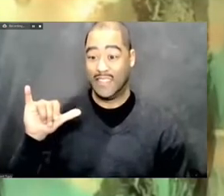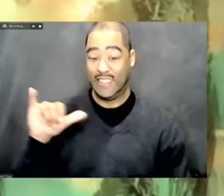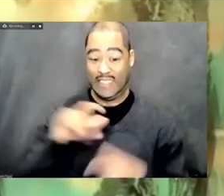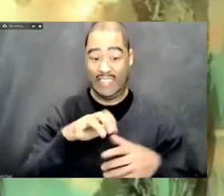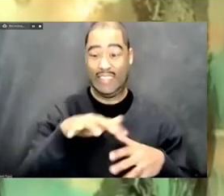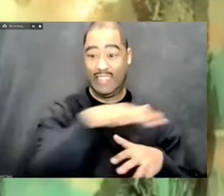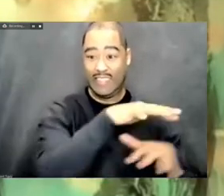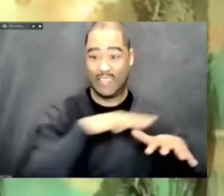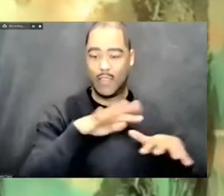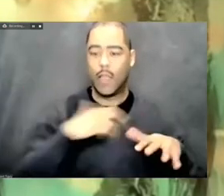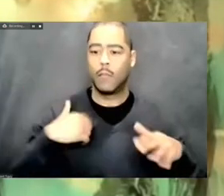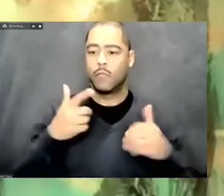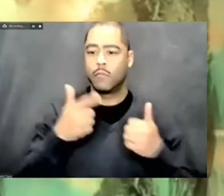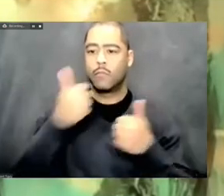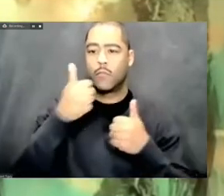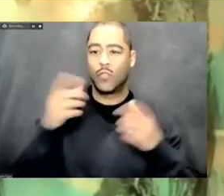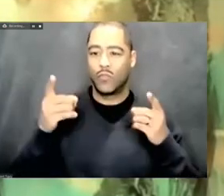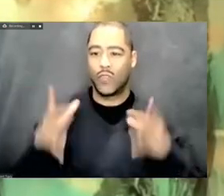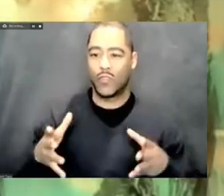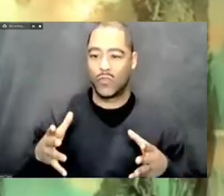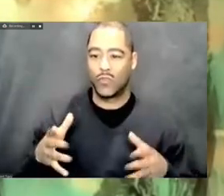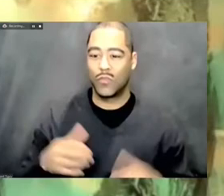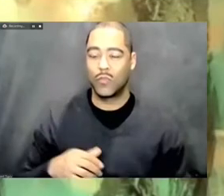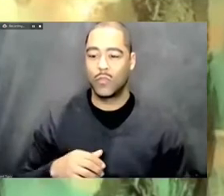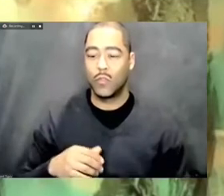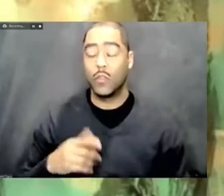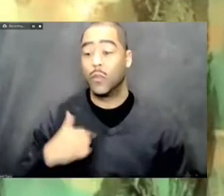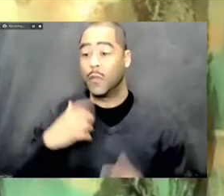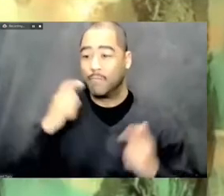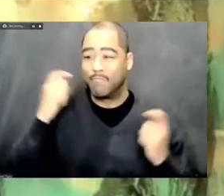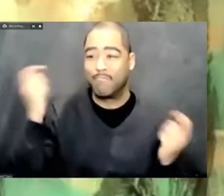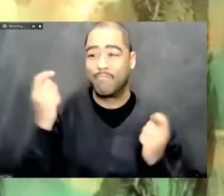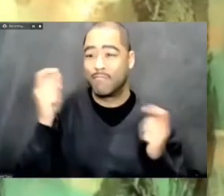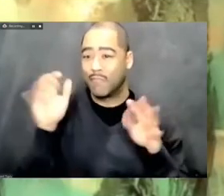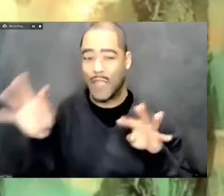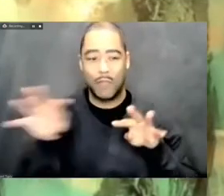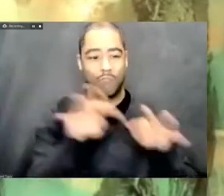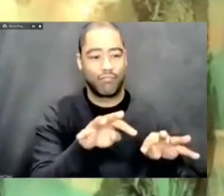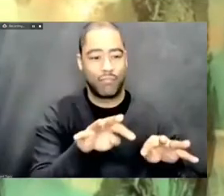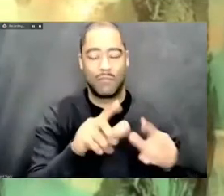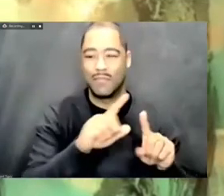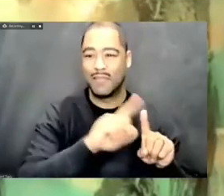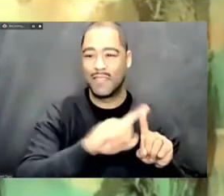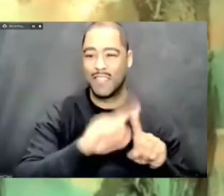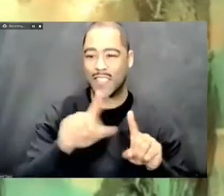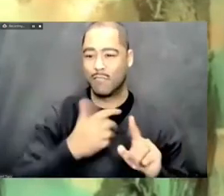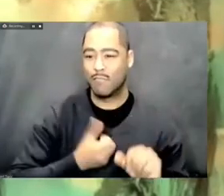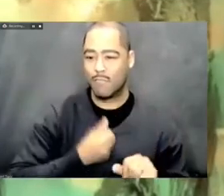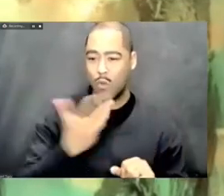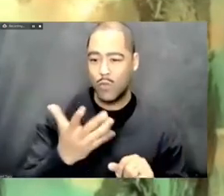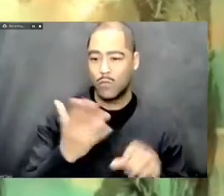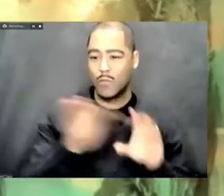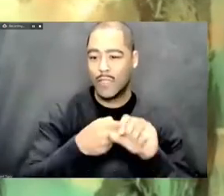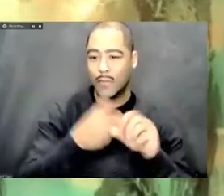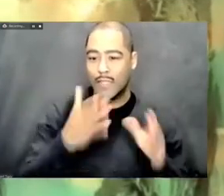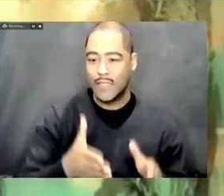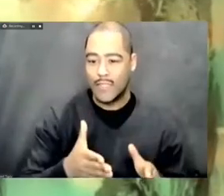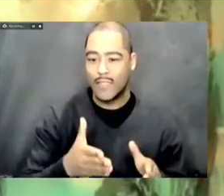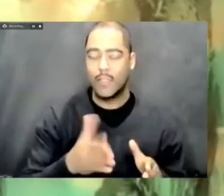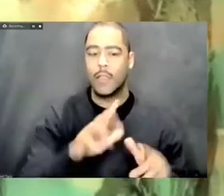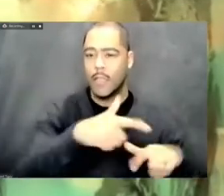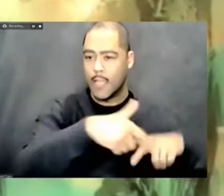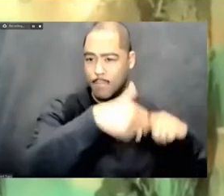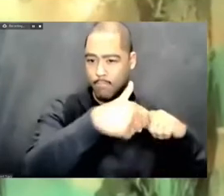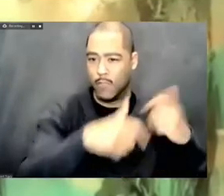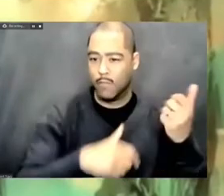begin celebrating this incredible evening and incredible participants today, the Poetry Out Loud team and I would like to take a moment